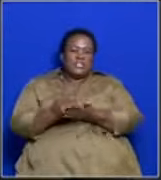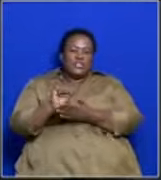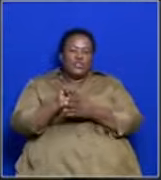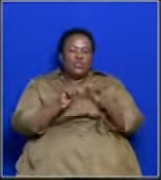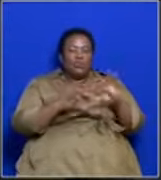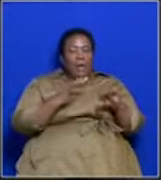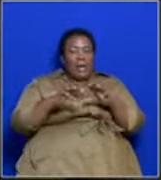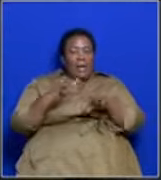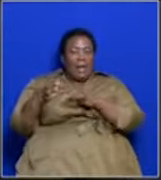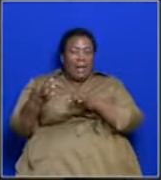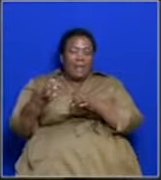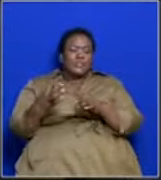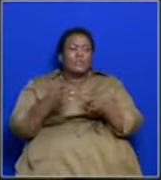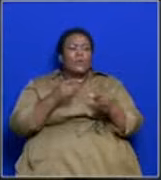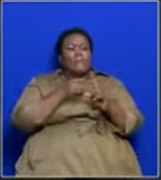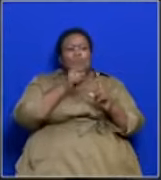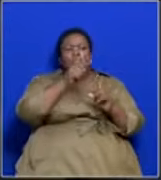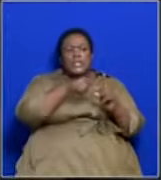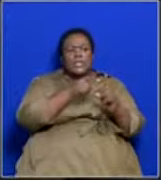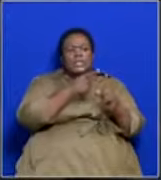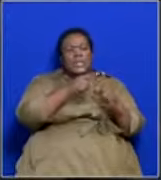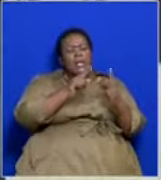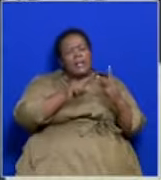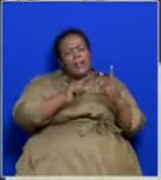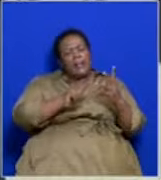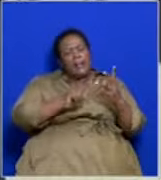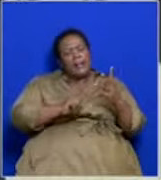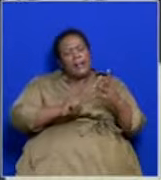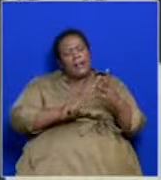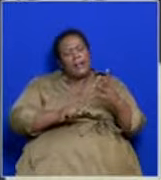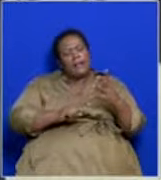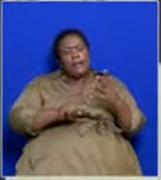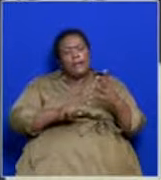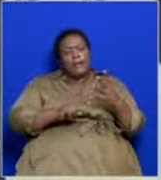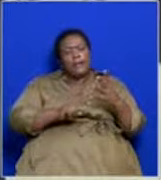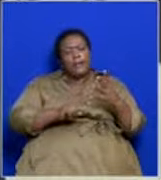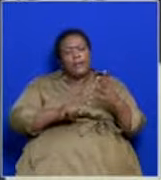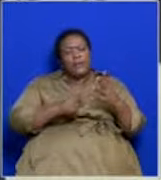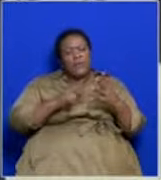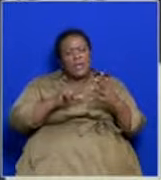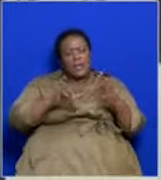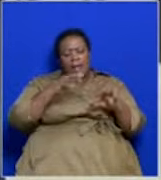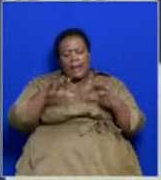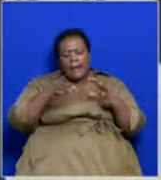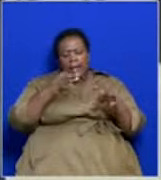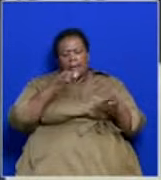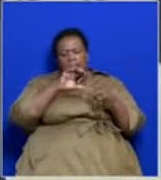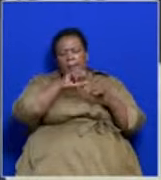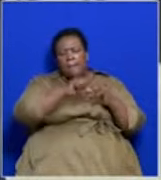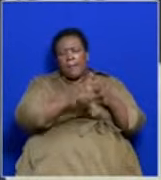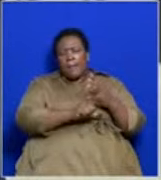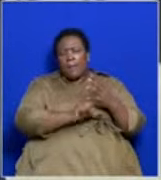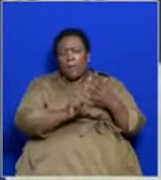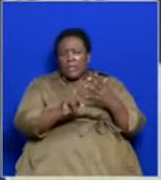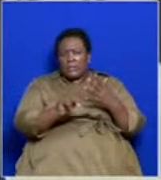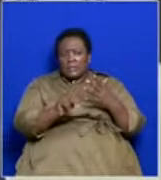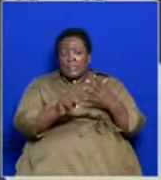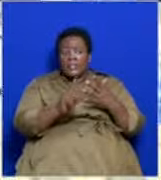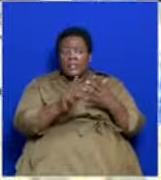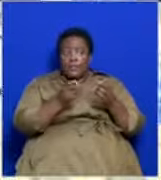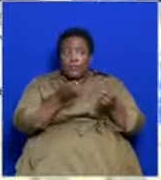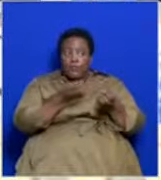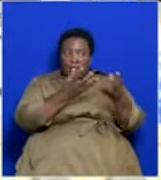allegations are and you give out your analysis in your report. Do you just leave it to them to decide what charges they're going